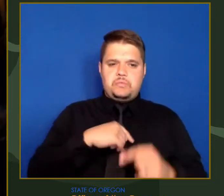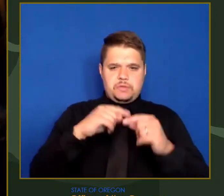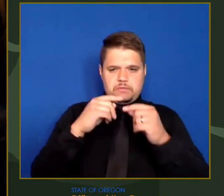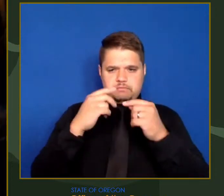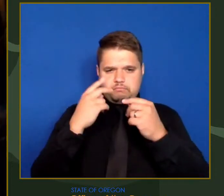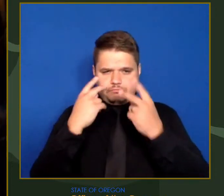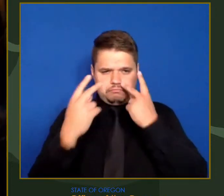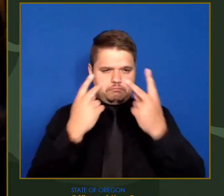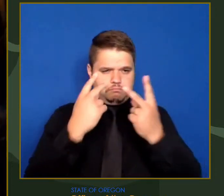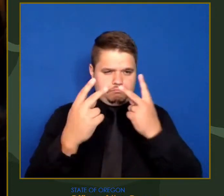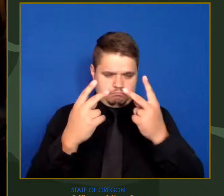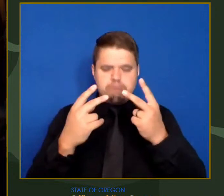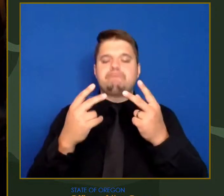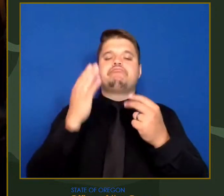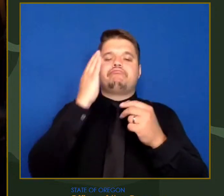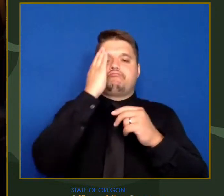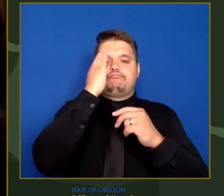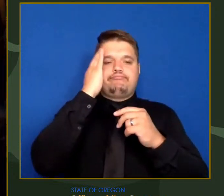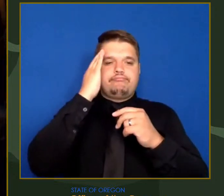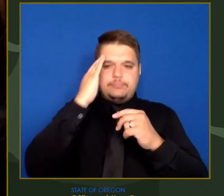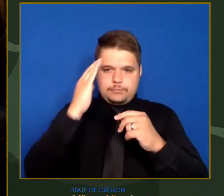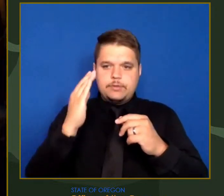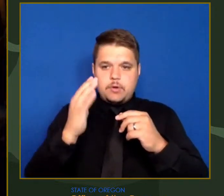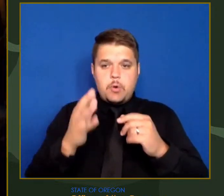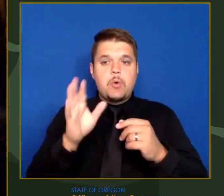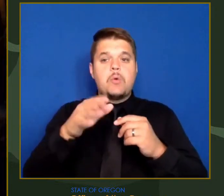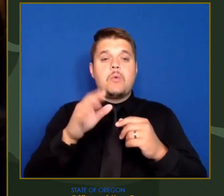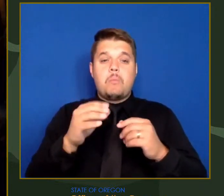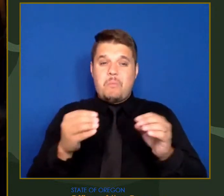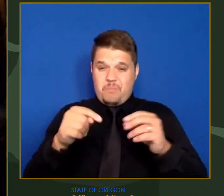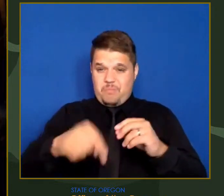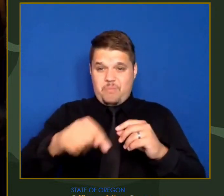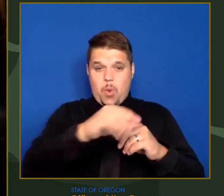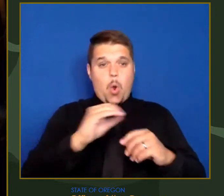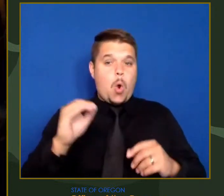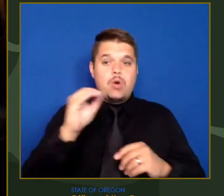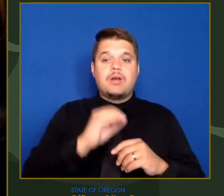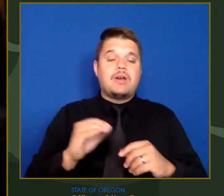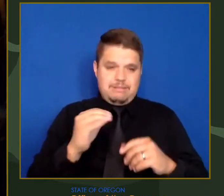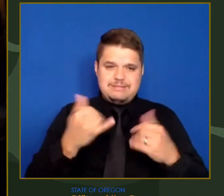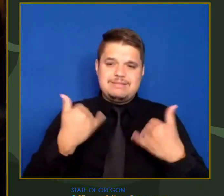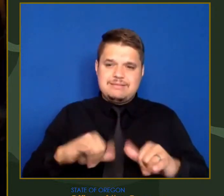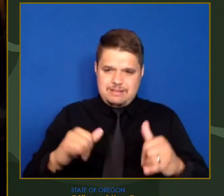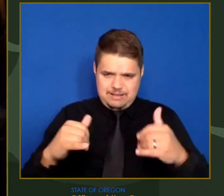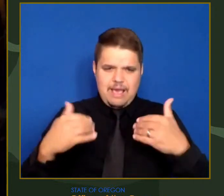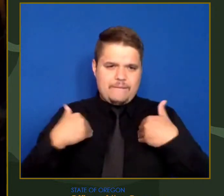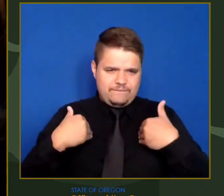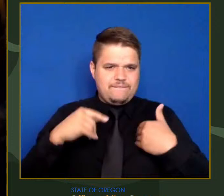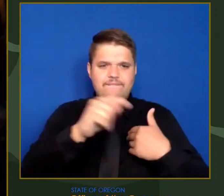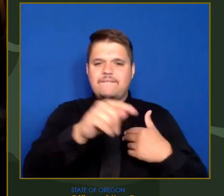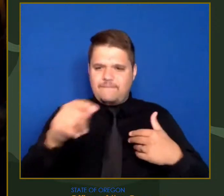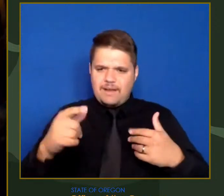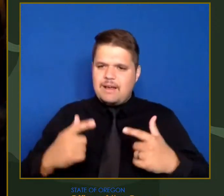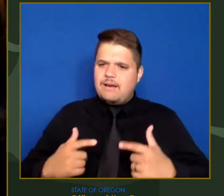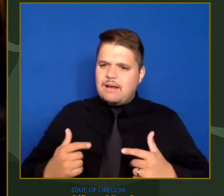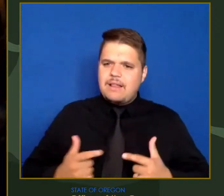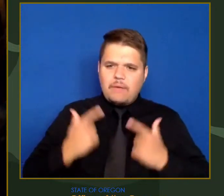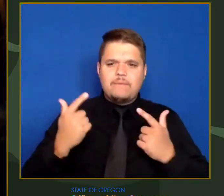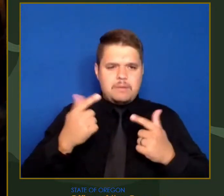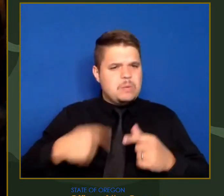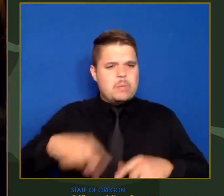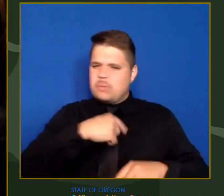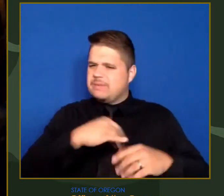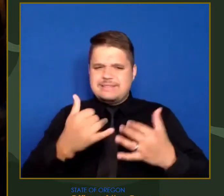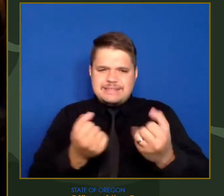meaning more Oregonians are with us today because of the actions we've taken. We are also seeing counties move into lower